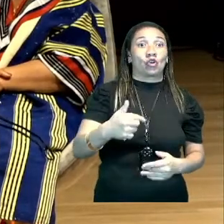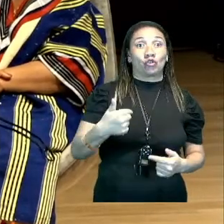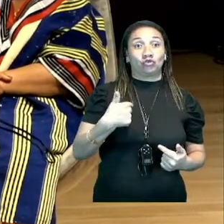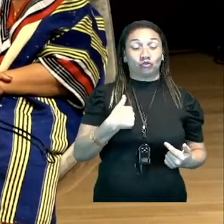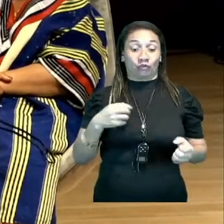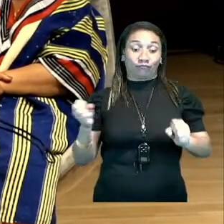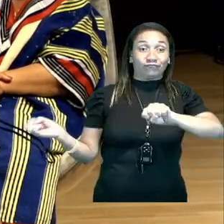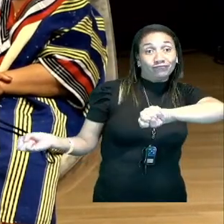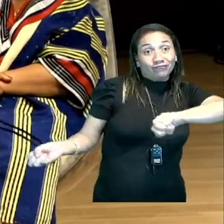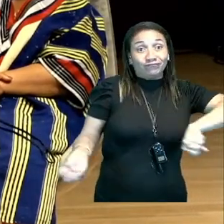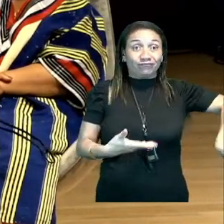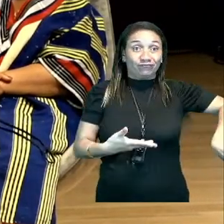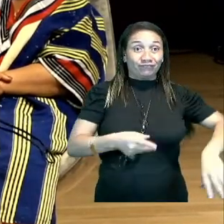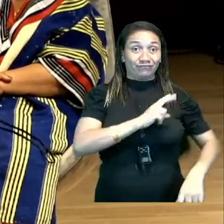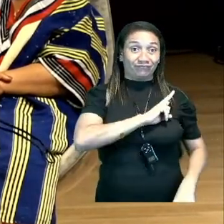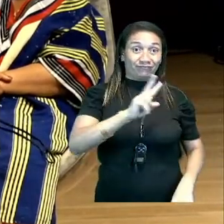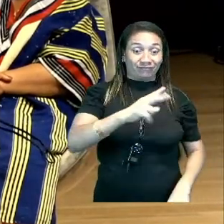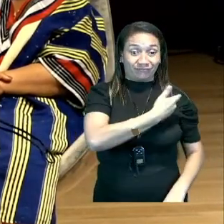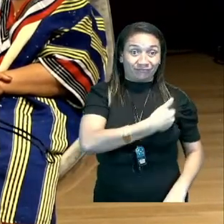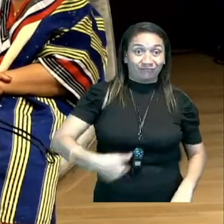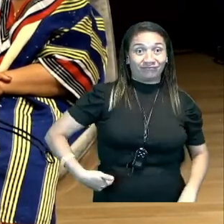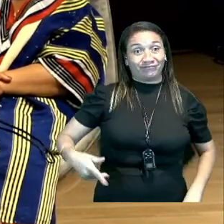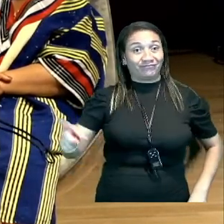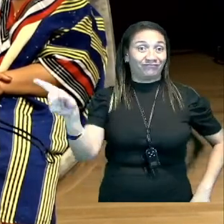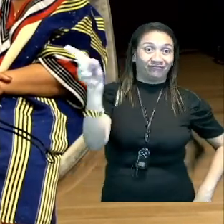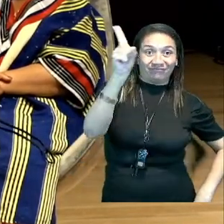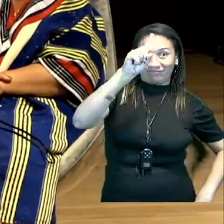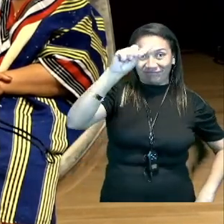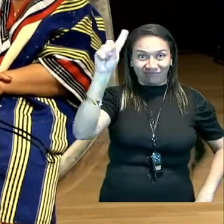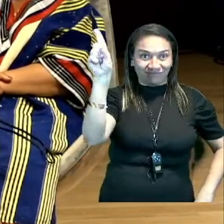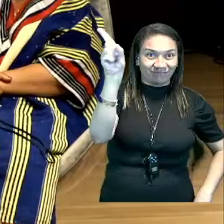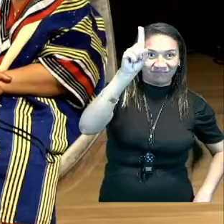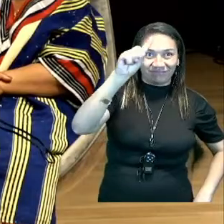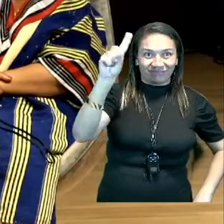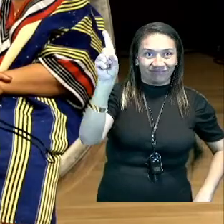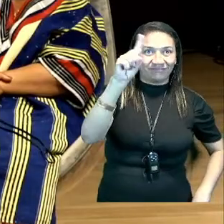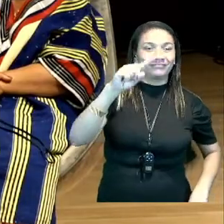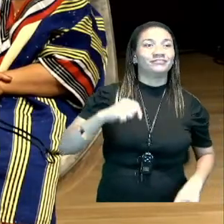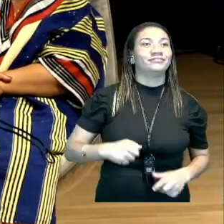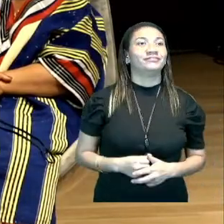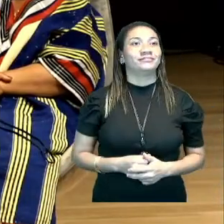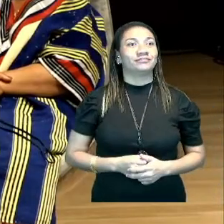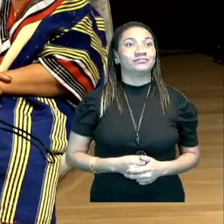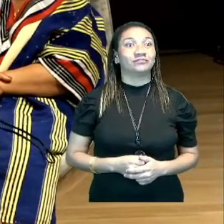I will not resign from the Vice President's role.